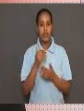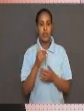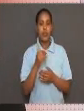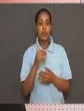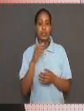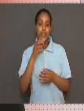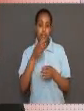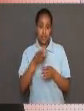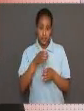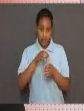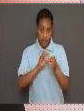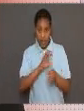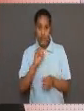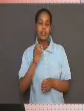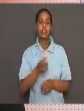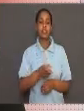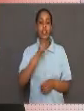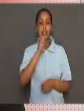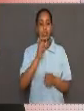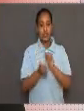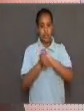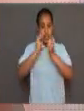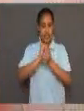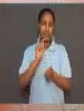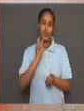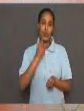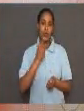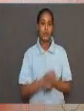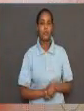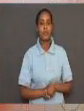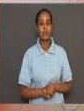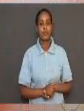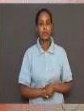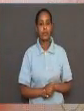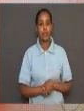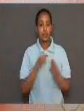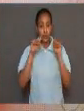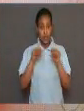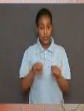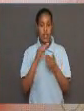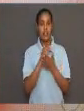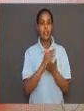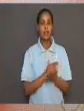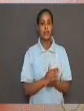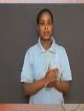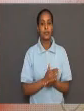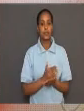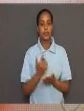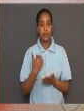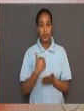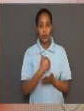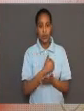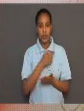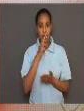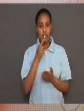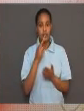t'ella, or t'edge, turns sour. In today's lesson, we are going to